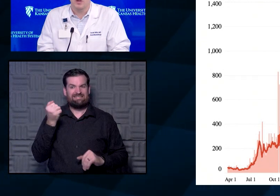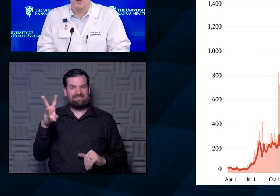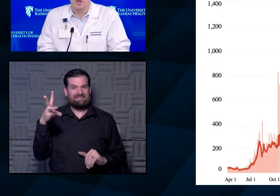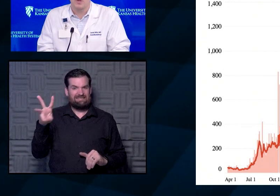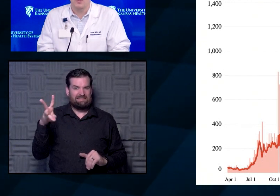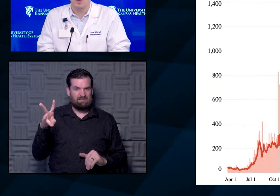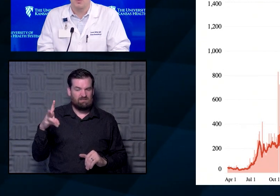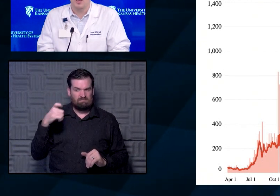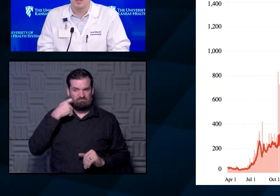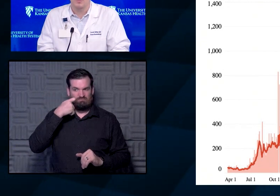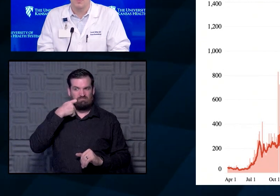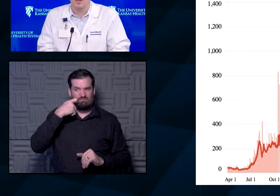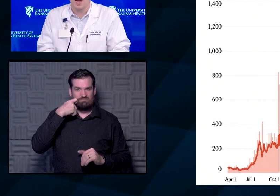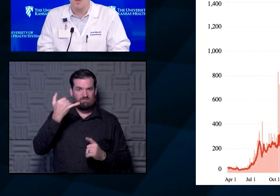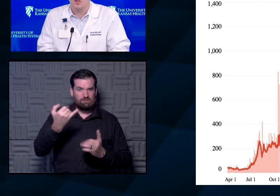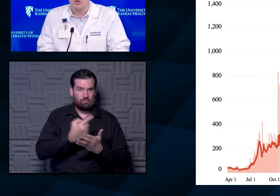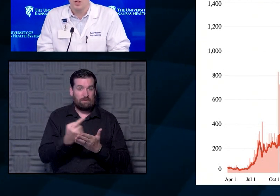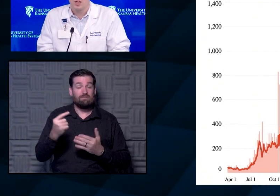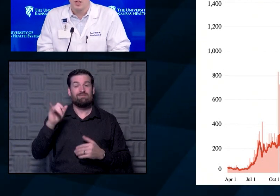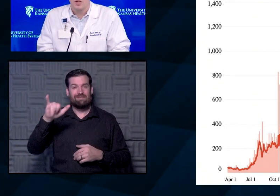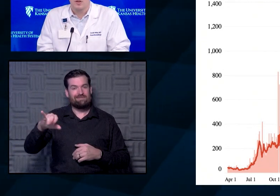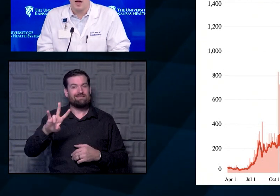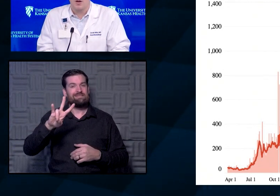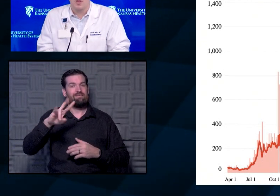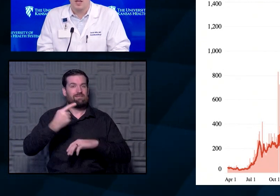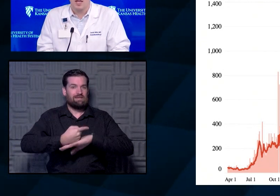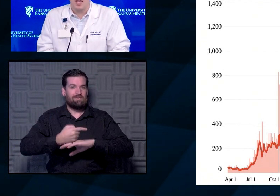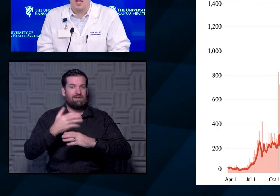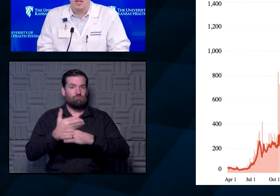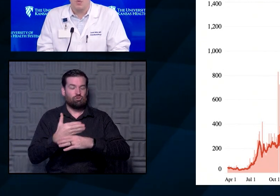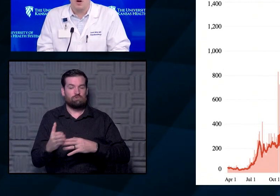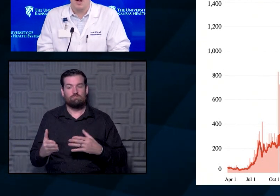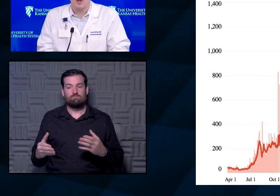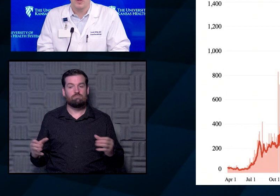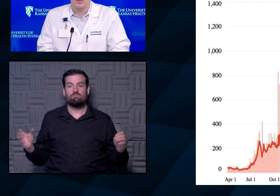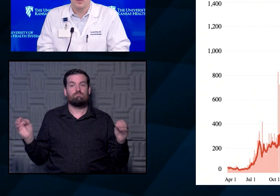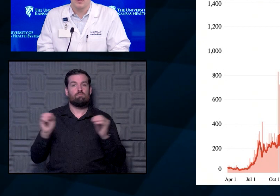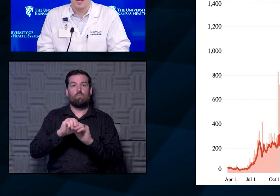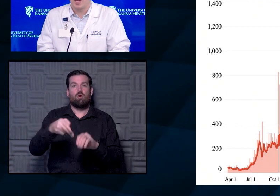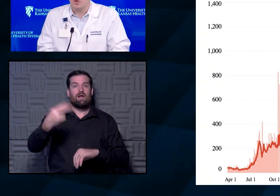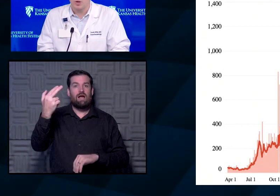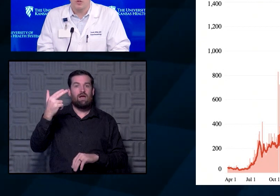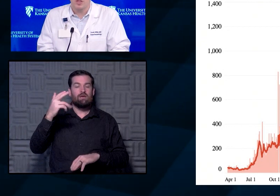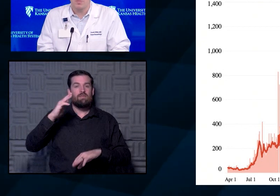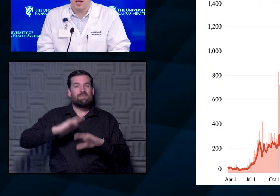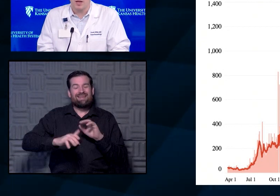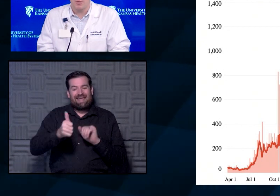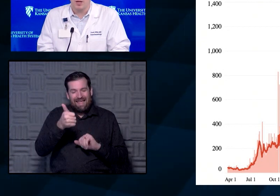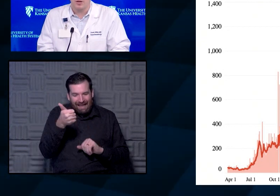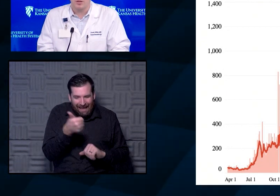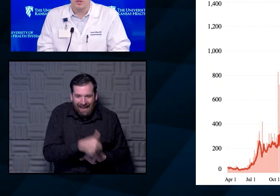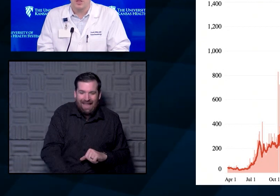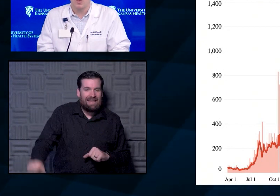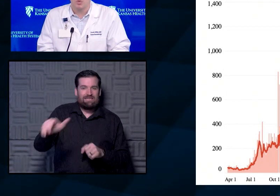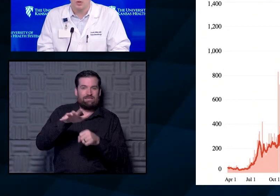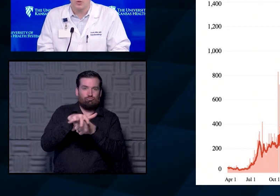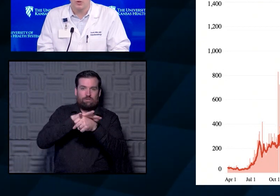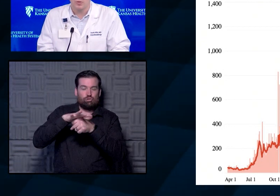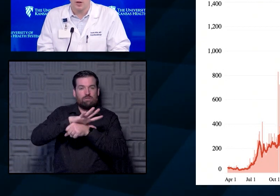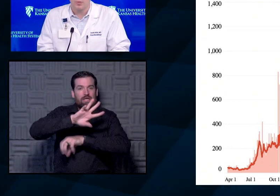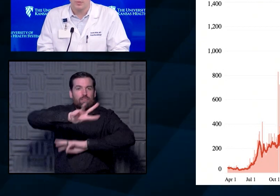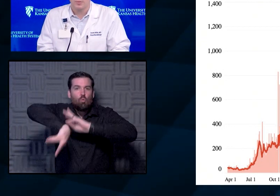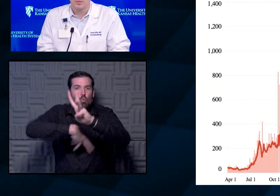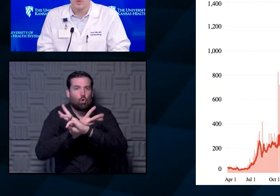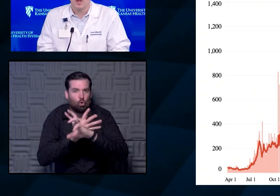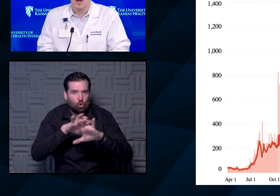this week. New cases per million, the 7-day average, is higher than anywhere else, any other region in the pandemic in the world